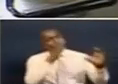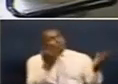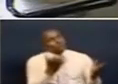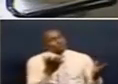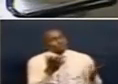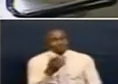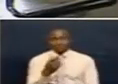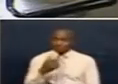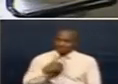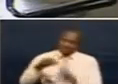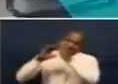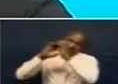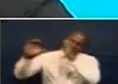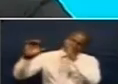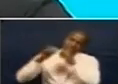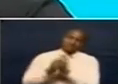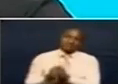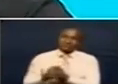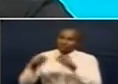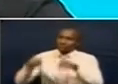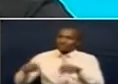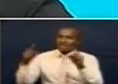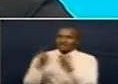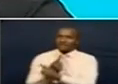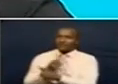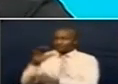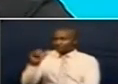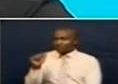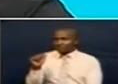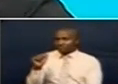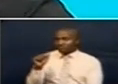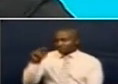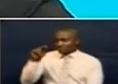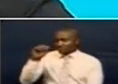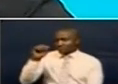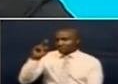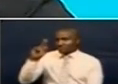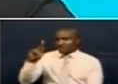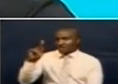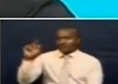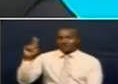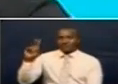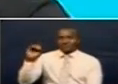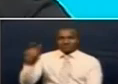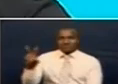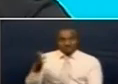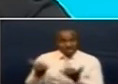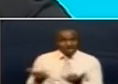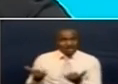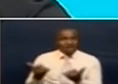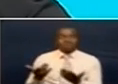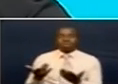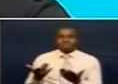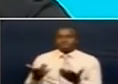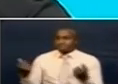What I'm predicting is that the scenario today is very different from the NARC of 2002. Right now is a